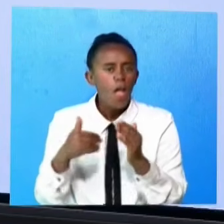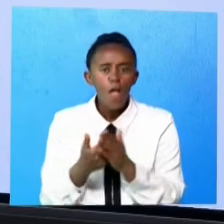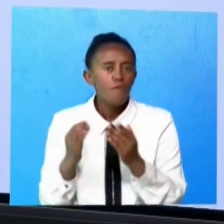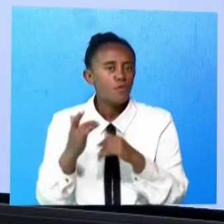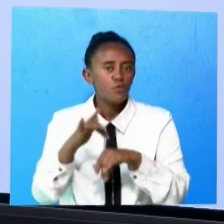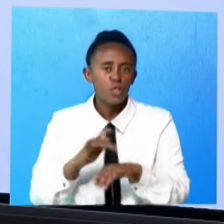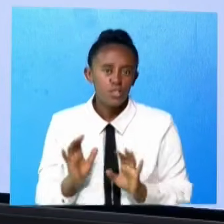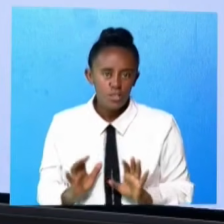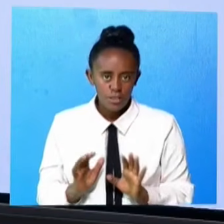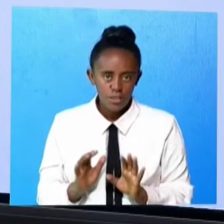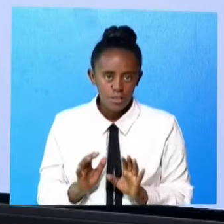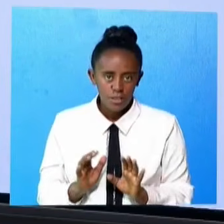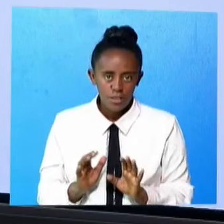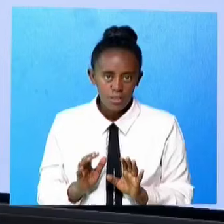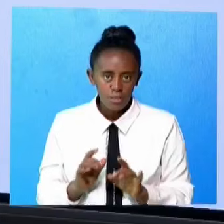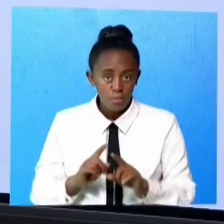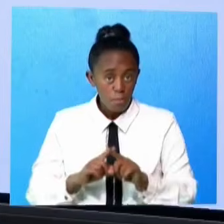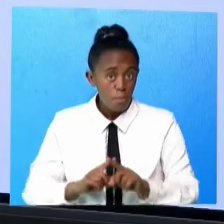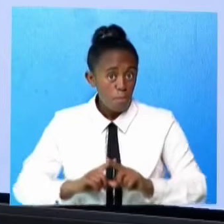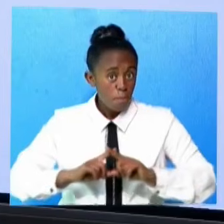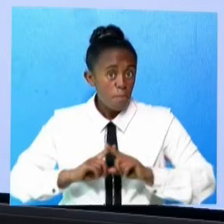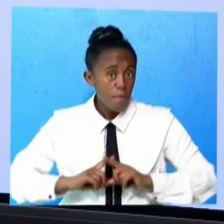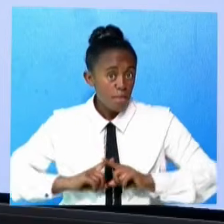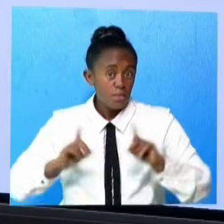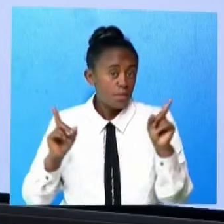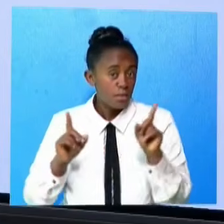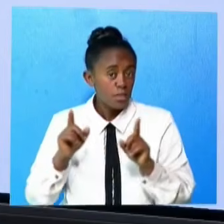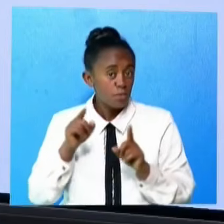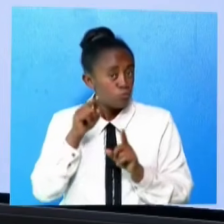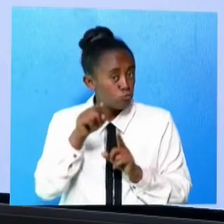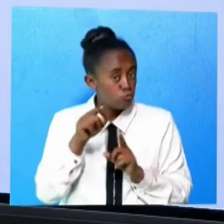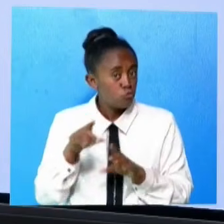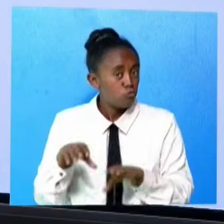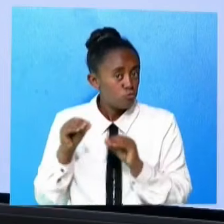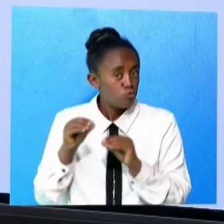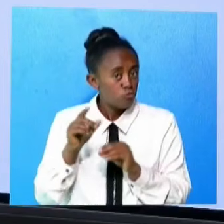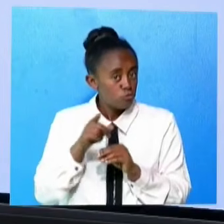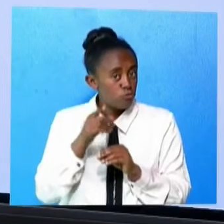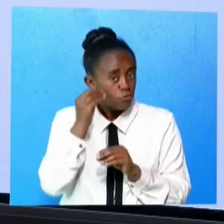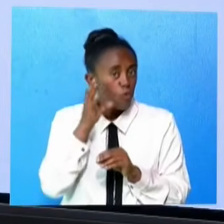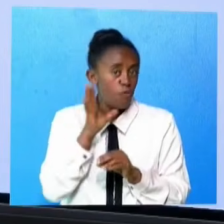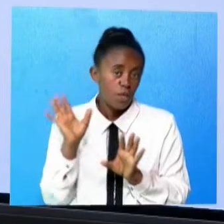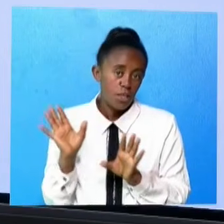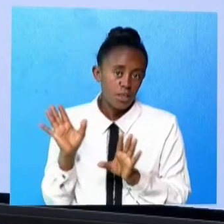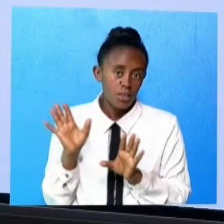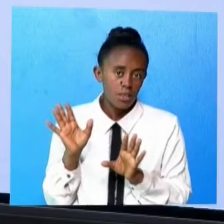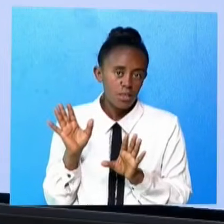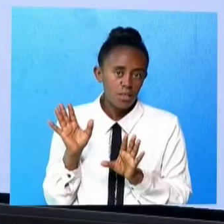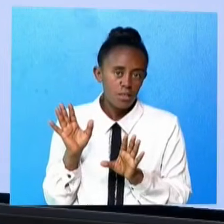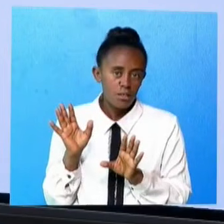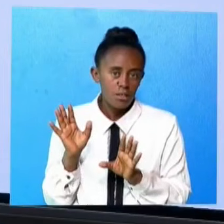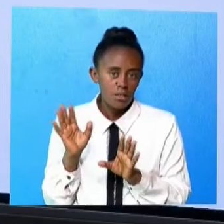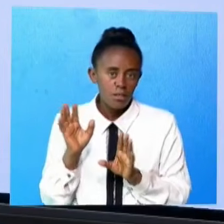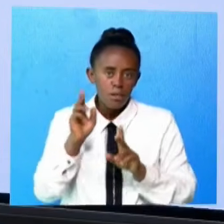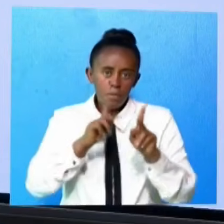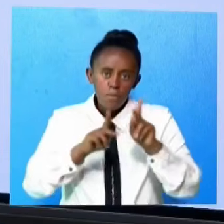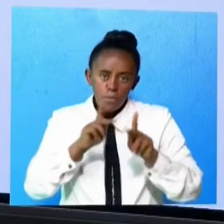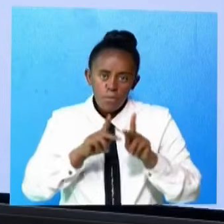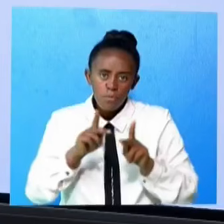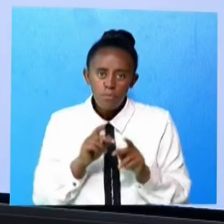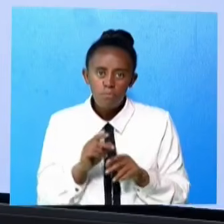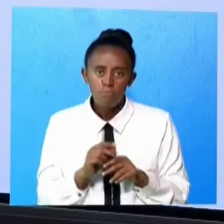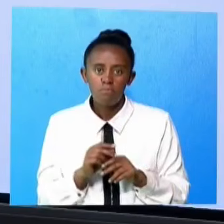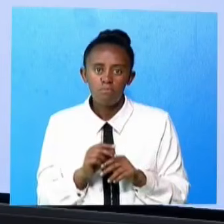situation. But don't forget, students, not only so as to compare people only in